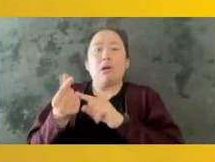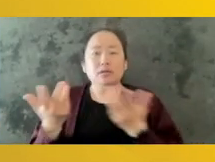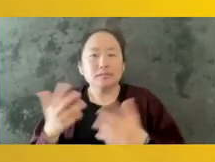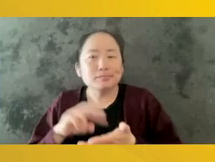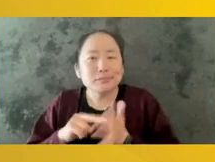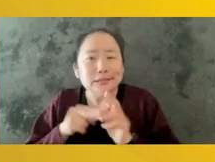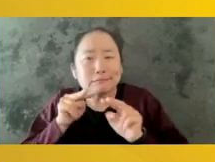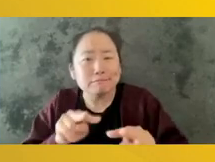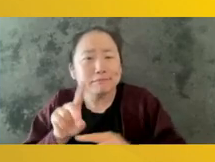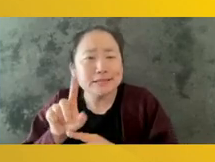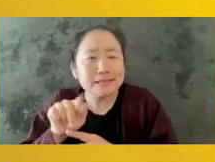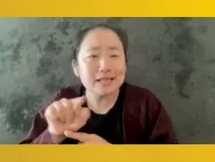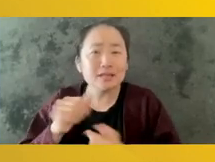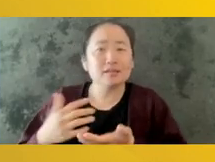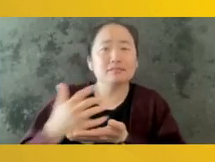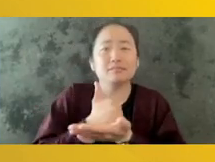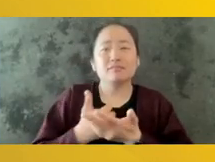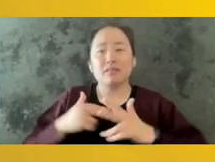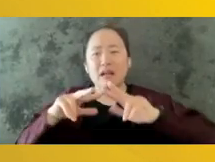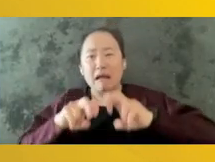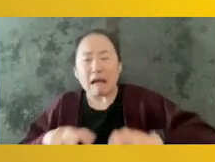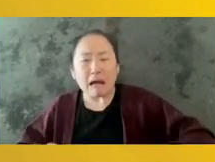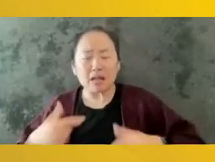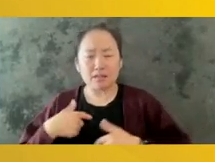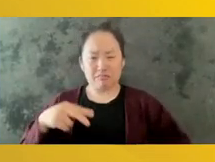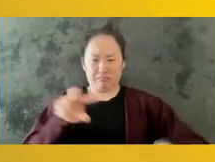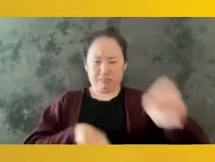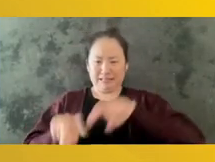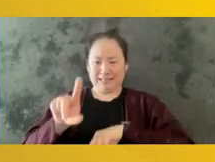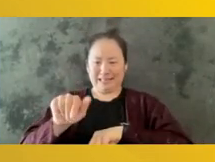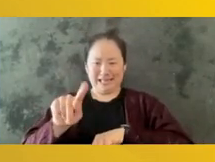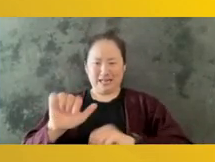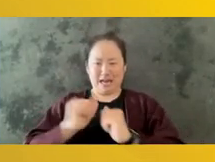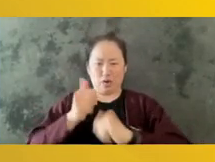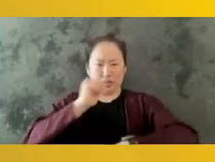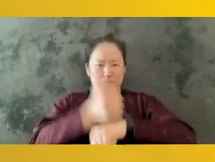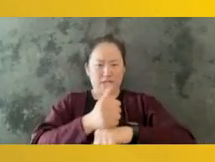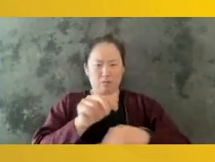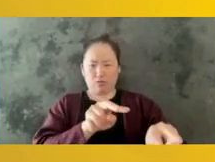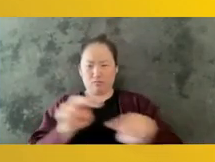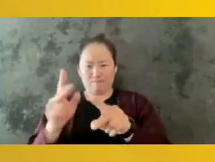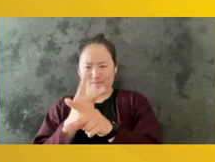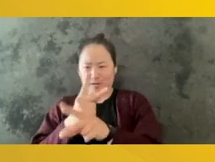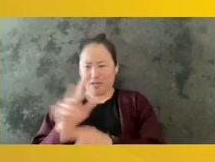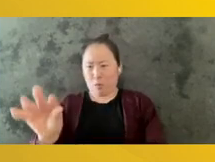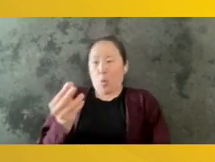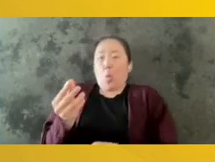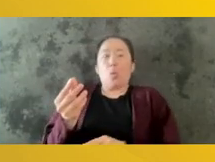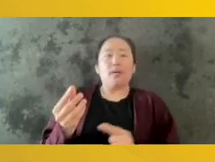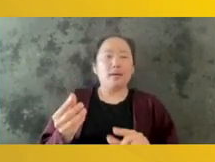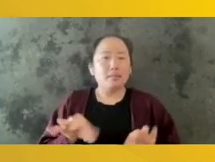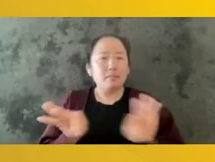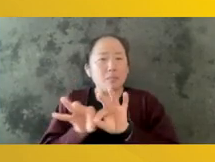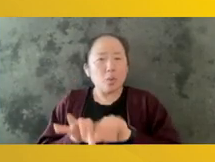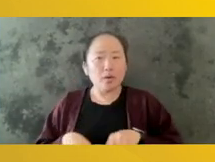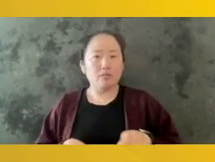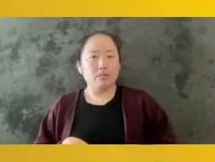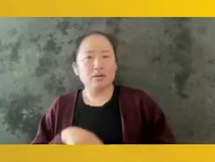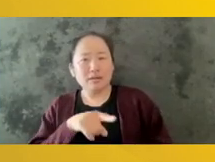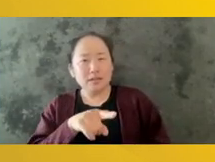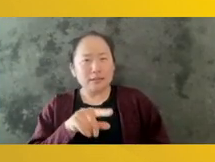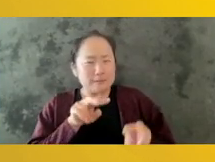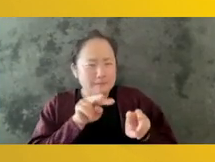out ways to look at the data so you can figure out what's important. This includes looking for patterns and